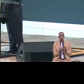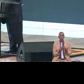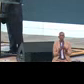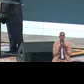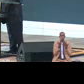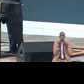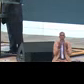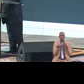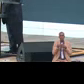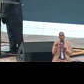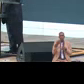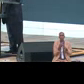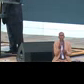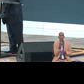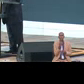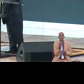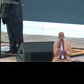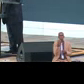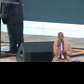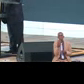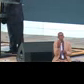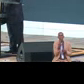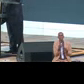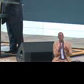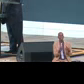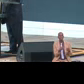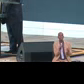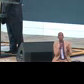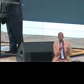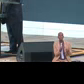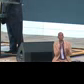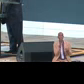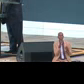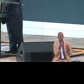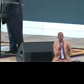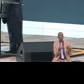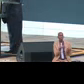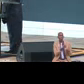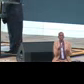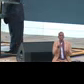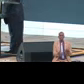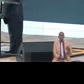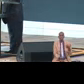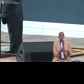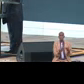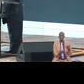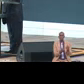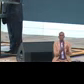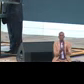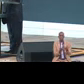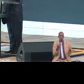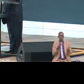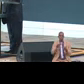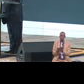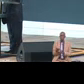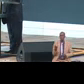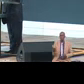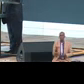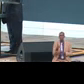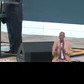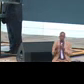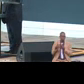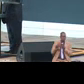smoke, a walking chimney, trying hell before he gets there. And then you run after